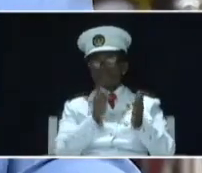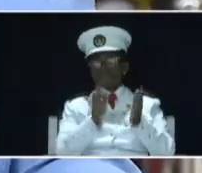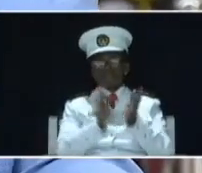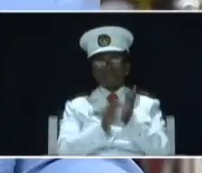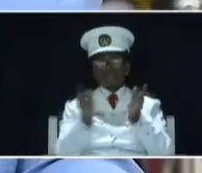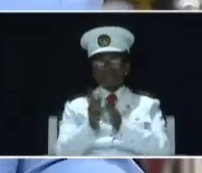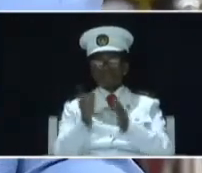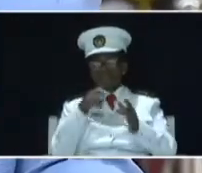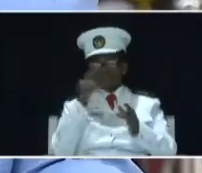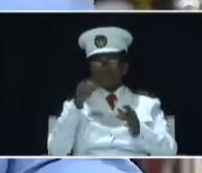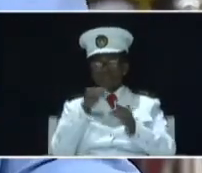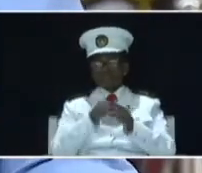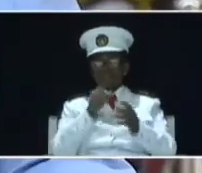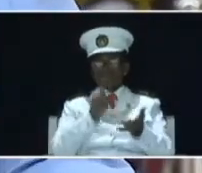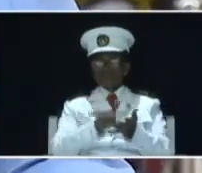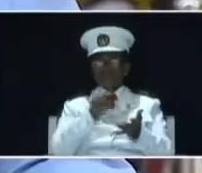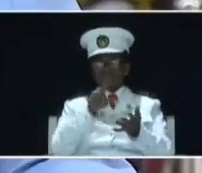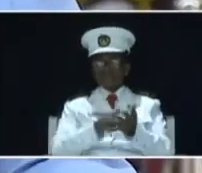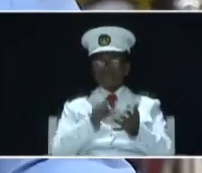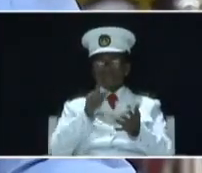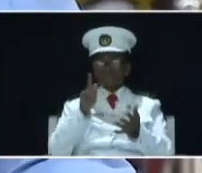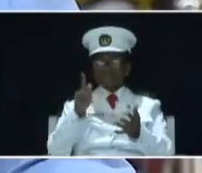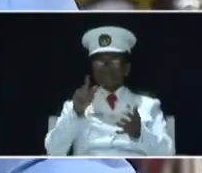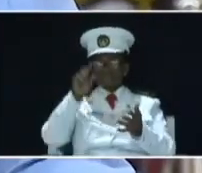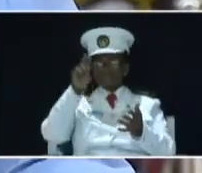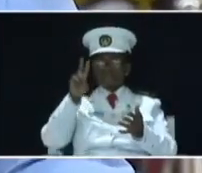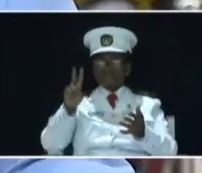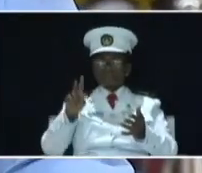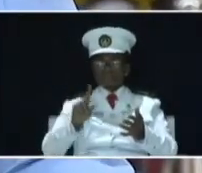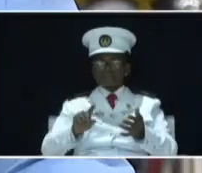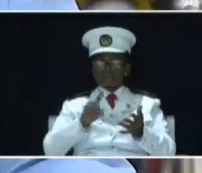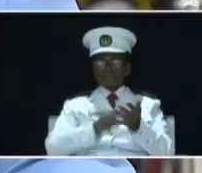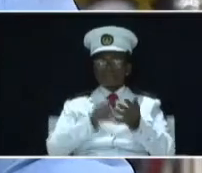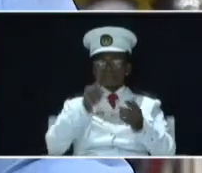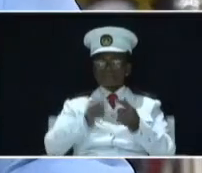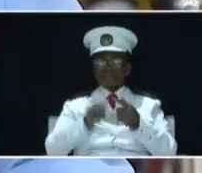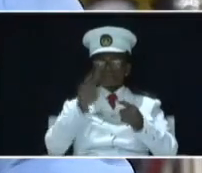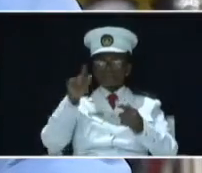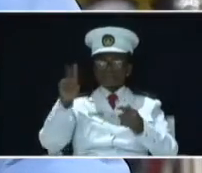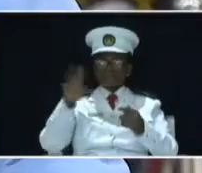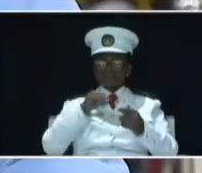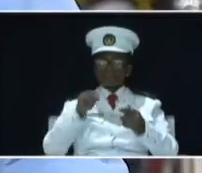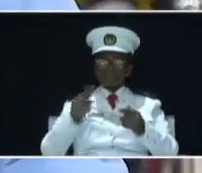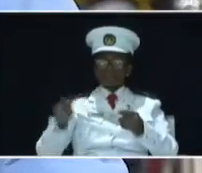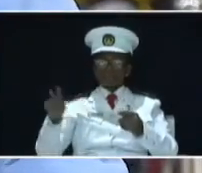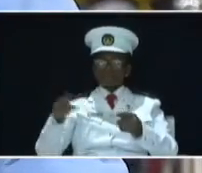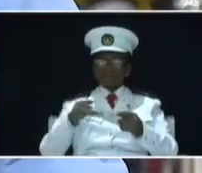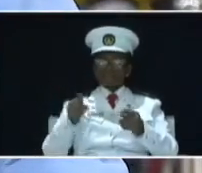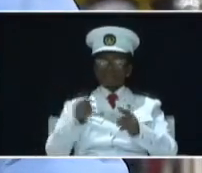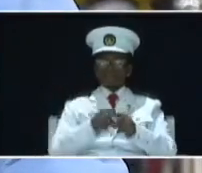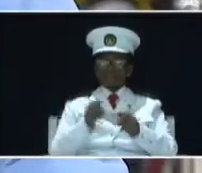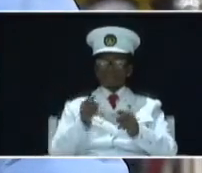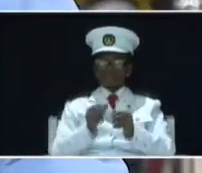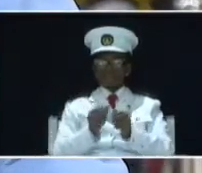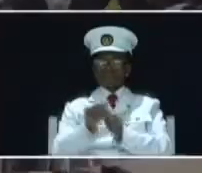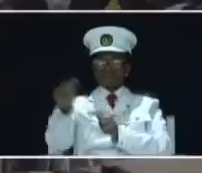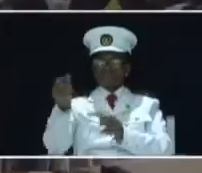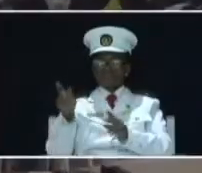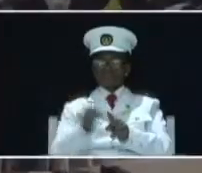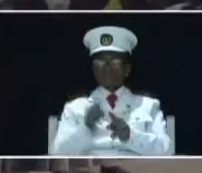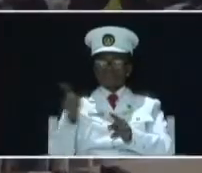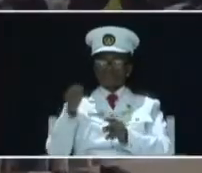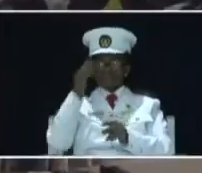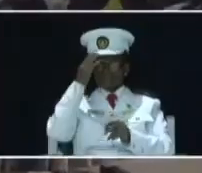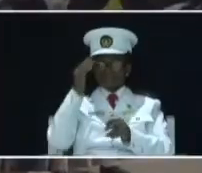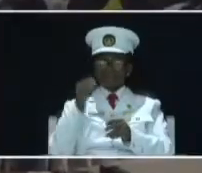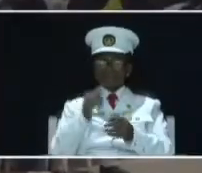verse 42. Luke 22, verse 42. As soon as you know, it's not my will, but